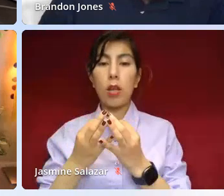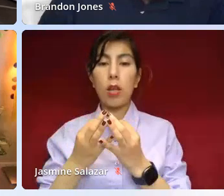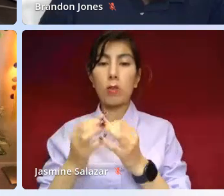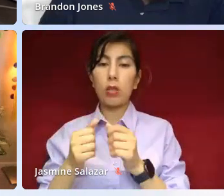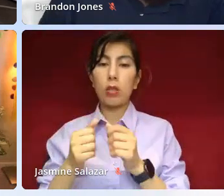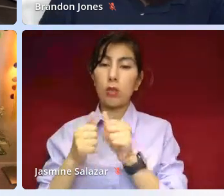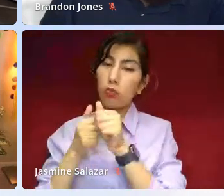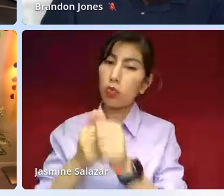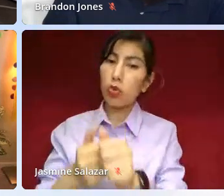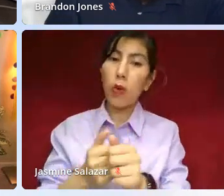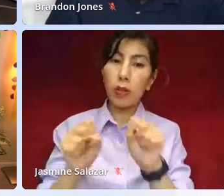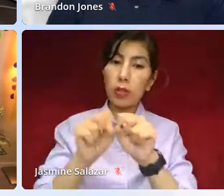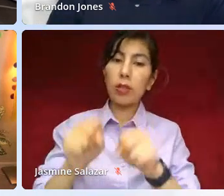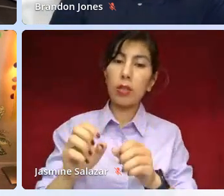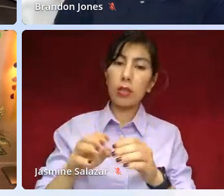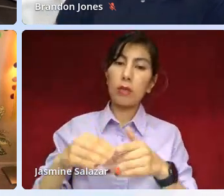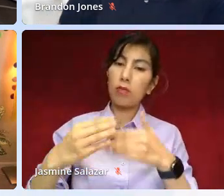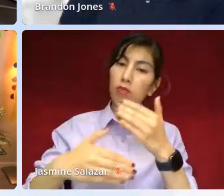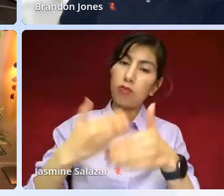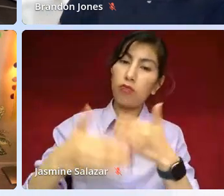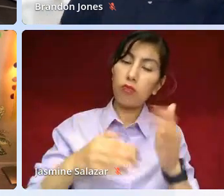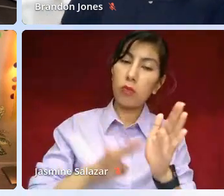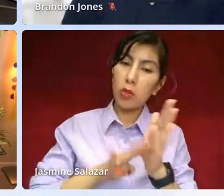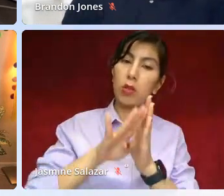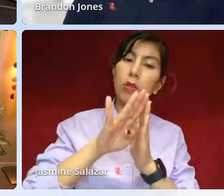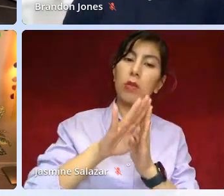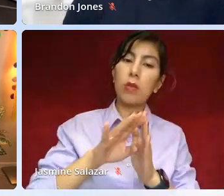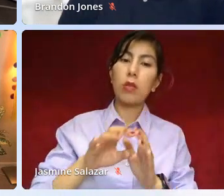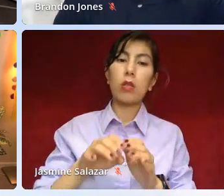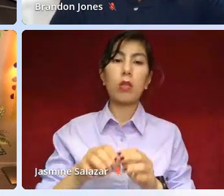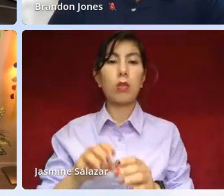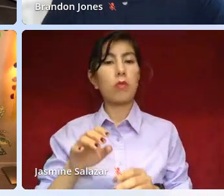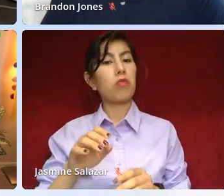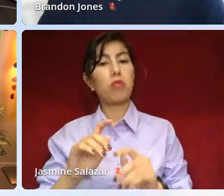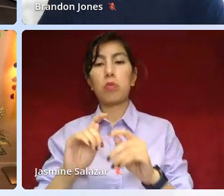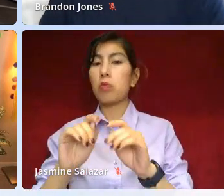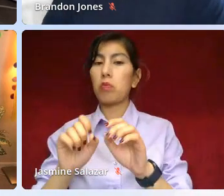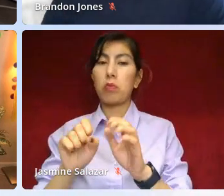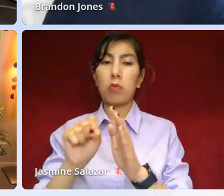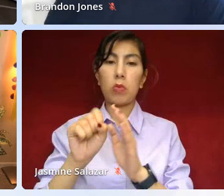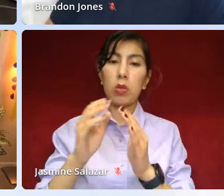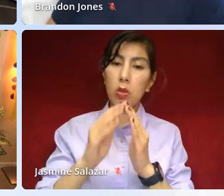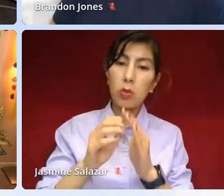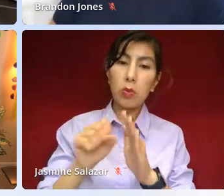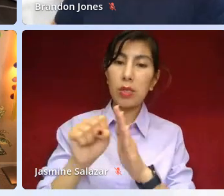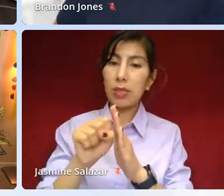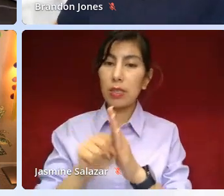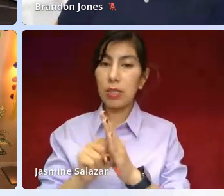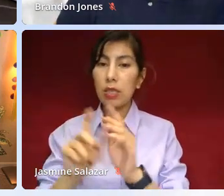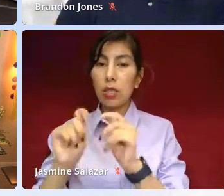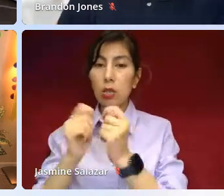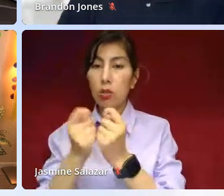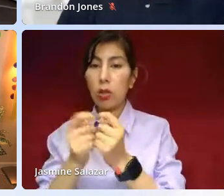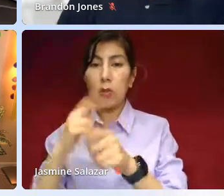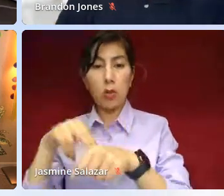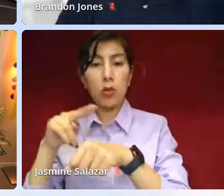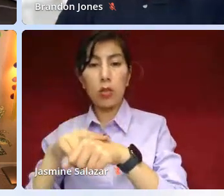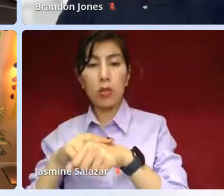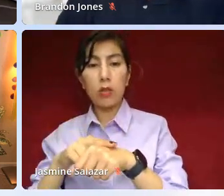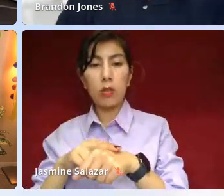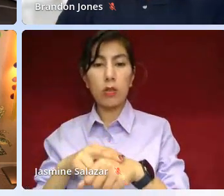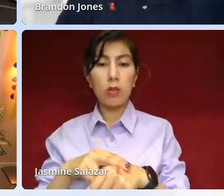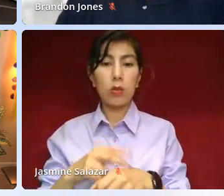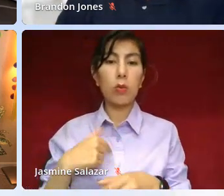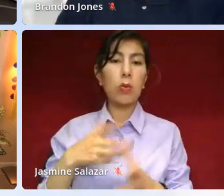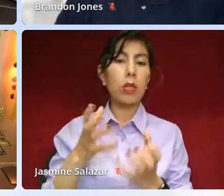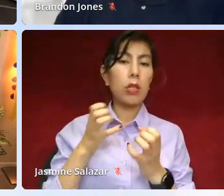development in your communities, states, tribal nations. Um, and I want to hear a bit more about stigma. I